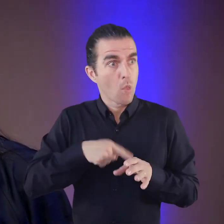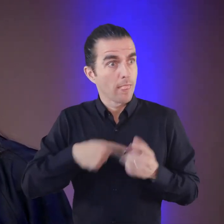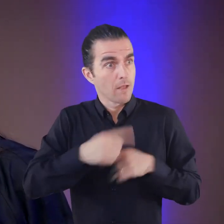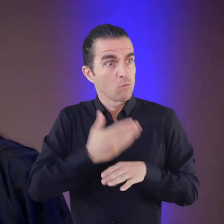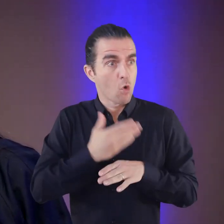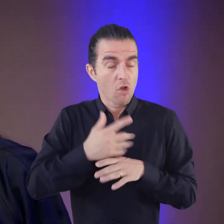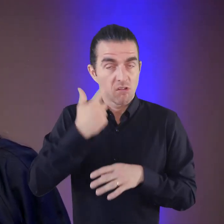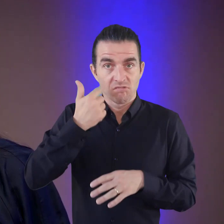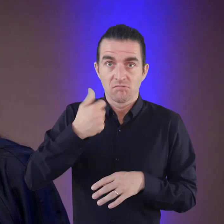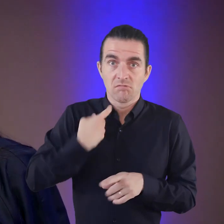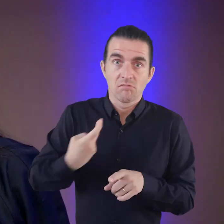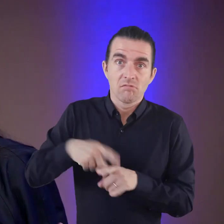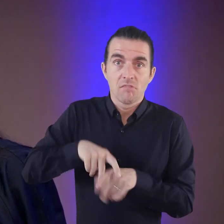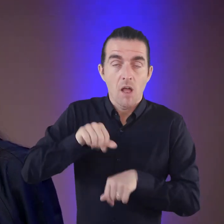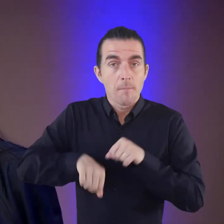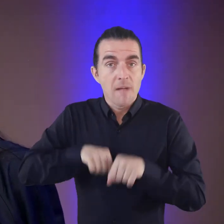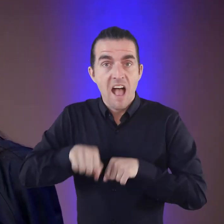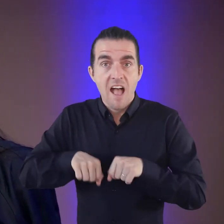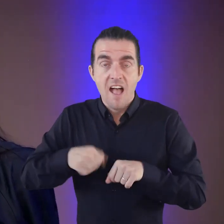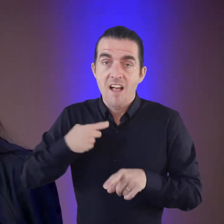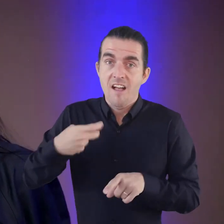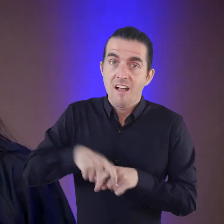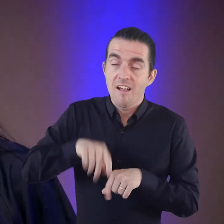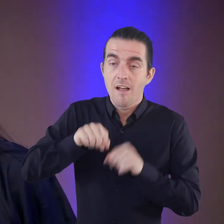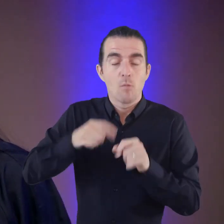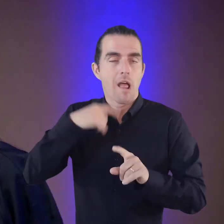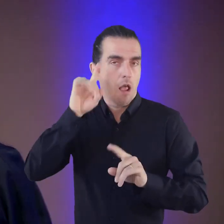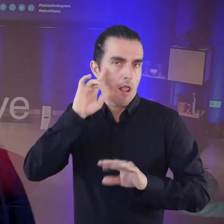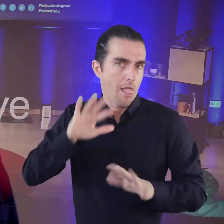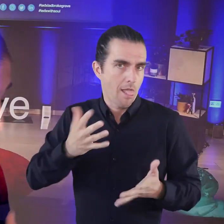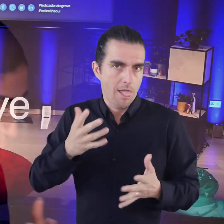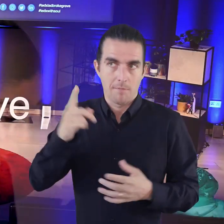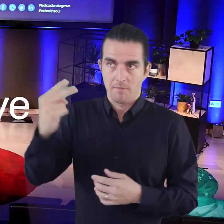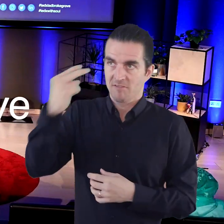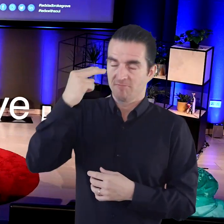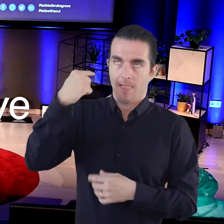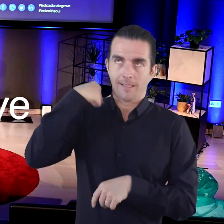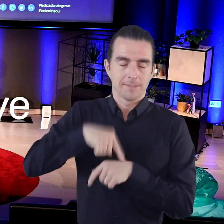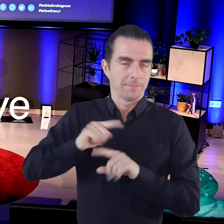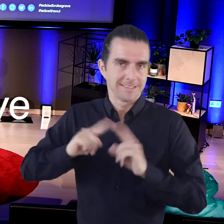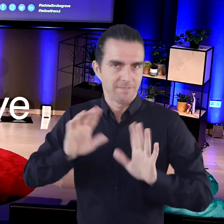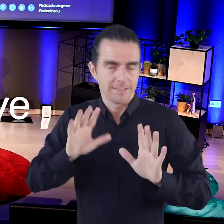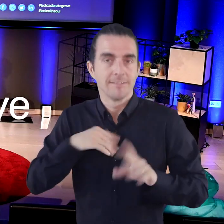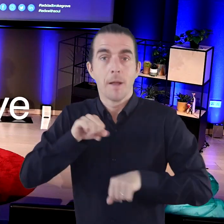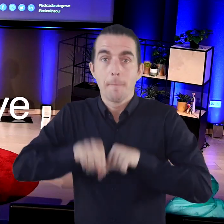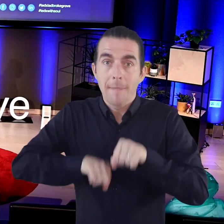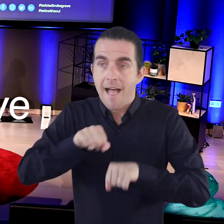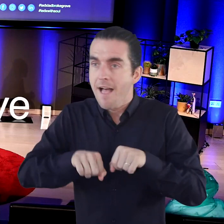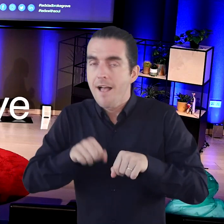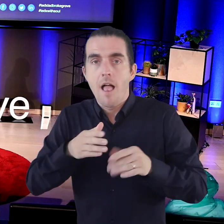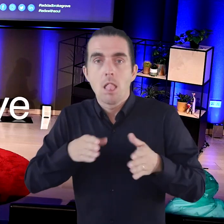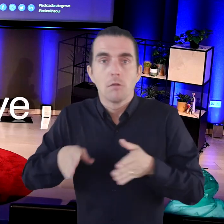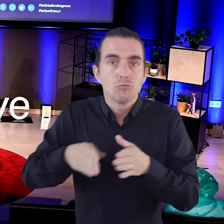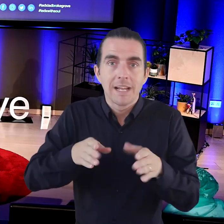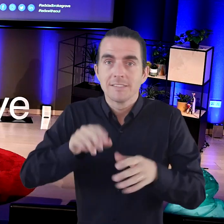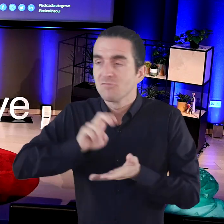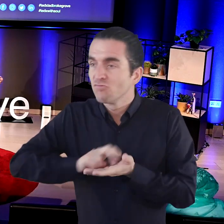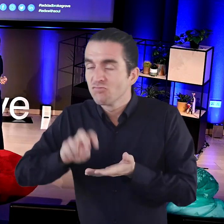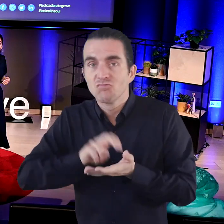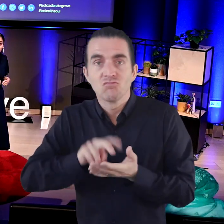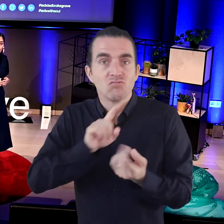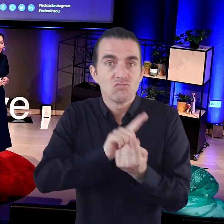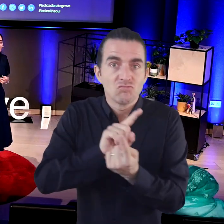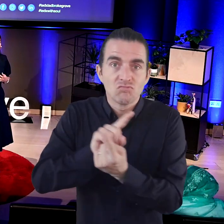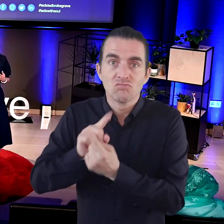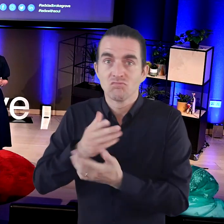we were. And we cycled the streets and walked the streets because these were our